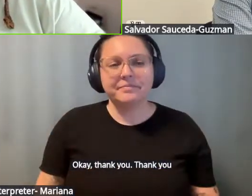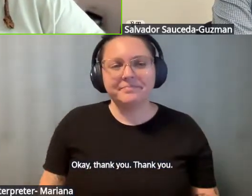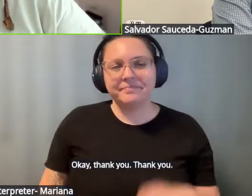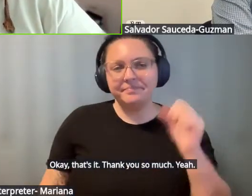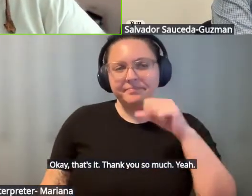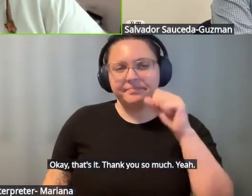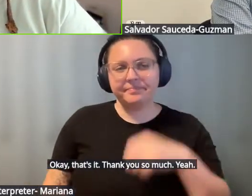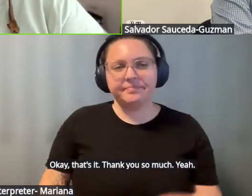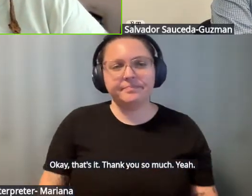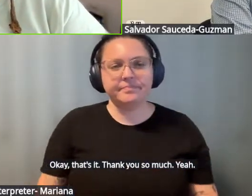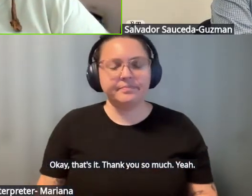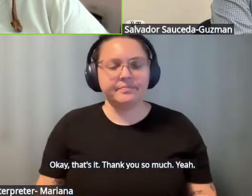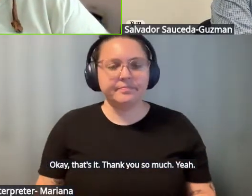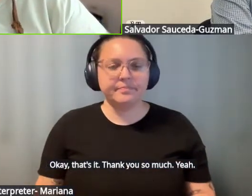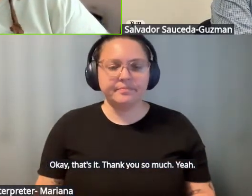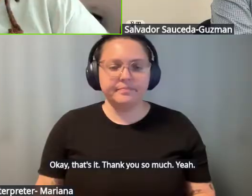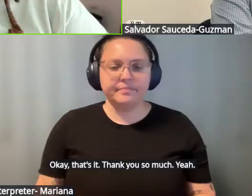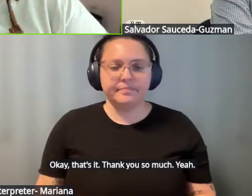Mhm.